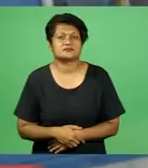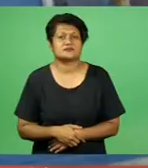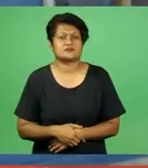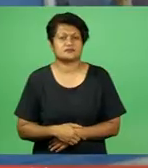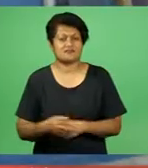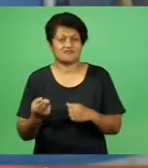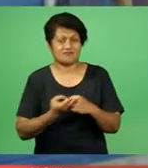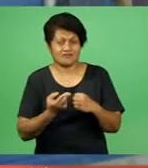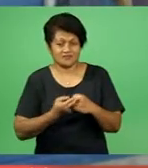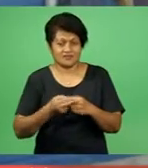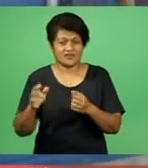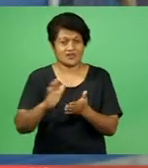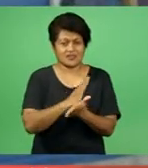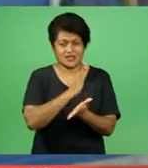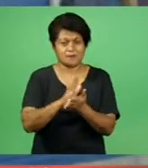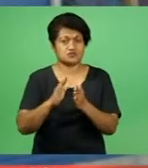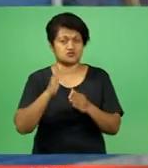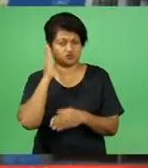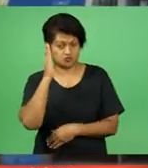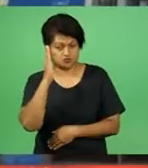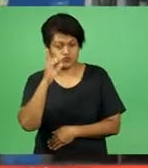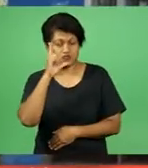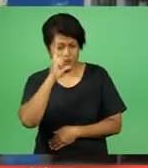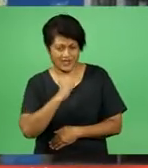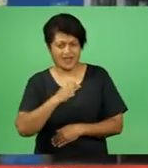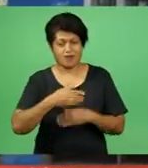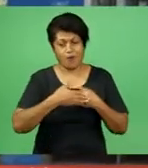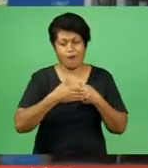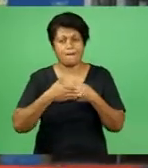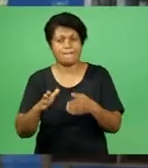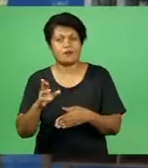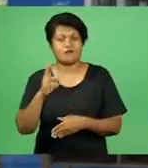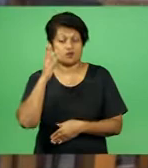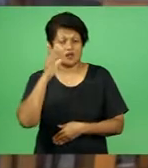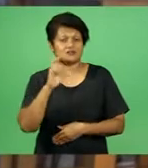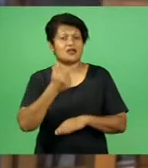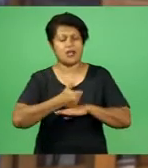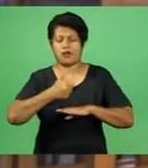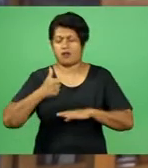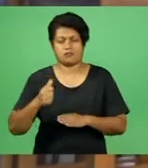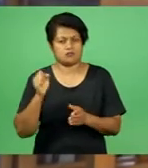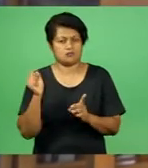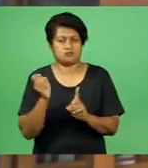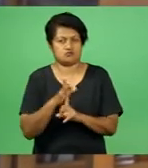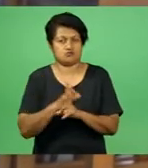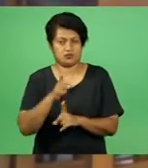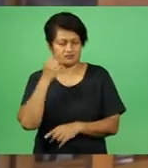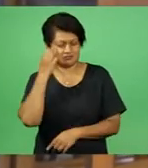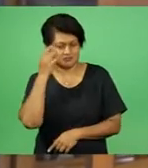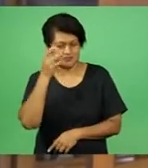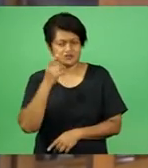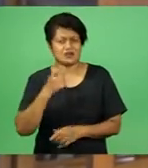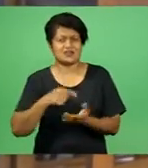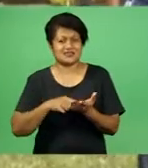Repairing damaged schools nationwide so they can open for classes was government's main concern after Tropical Cyclone Yasa hit